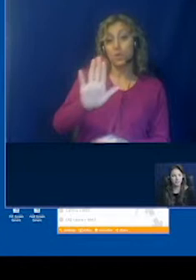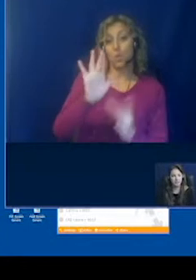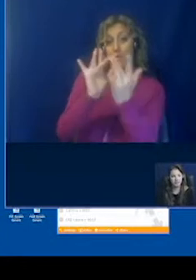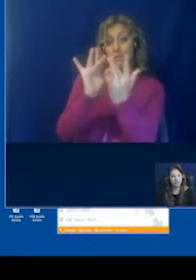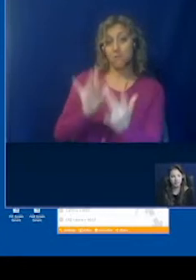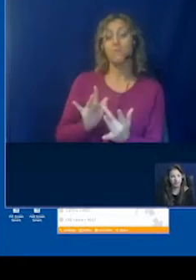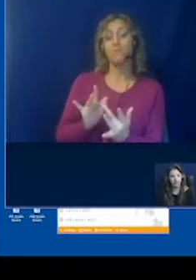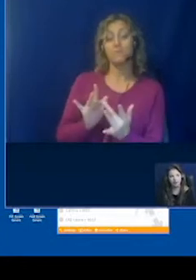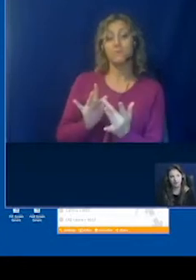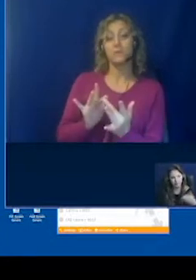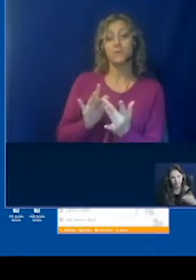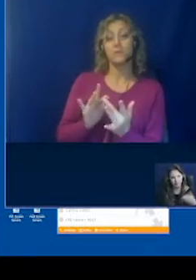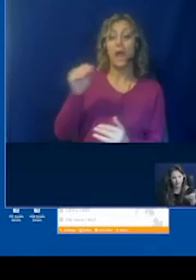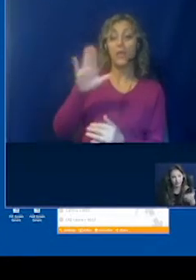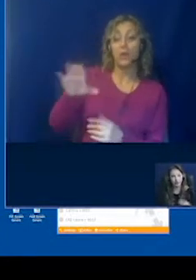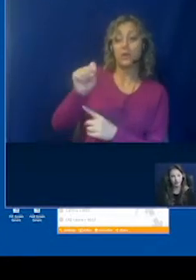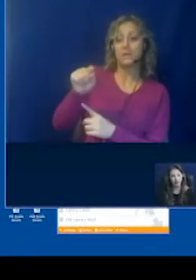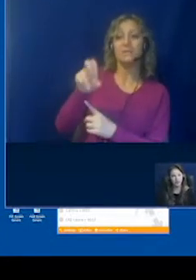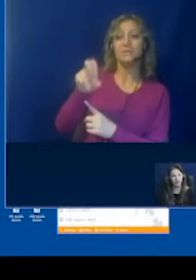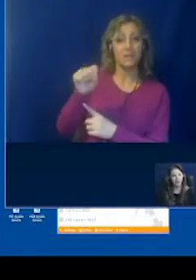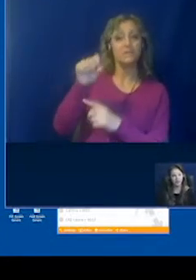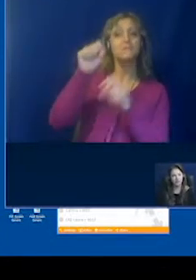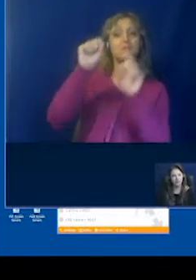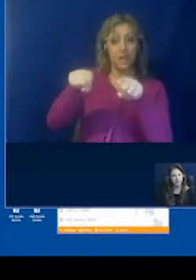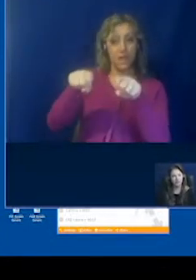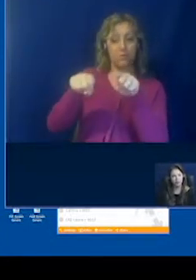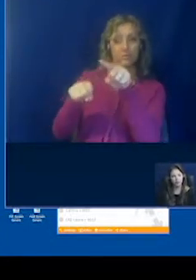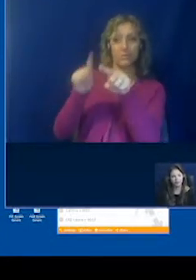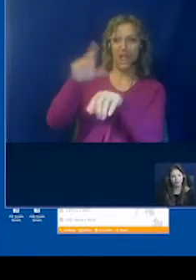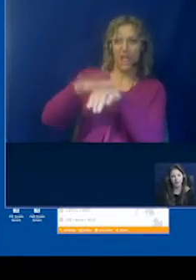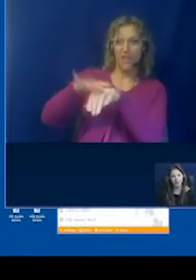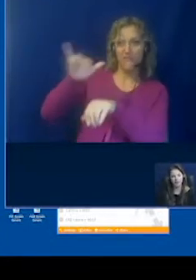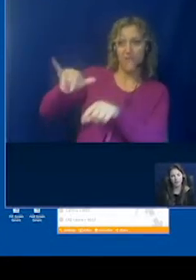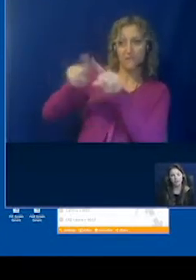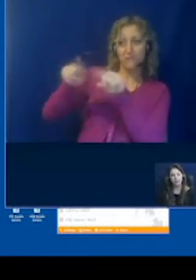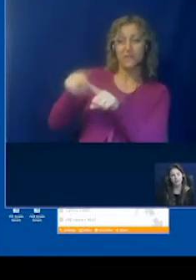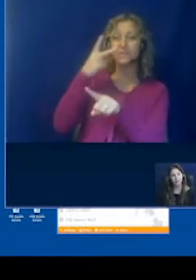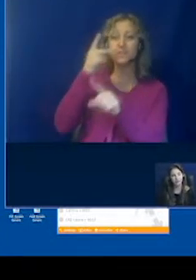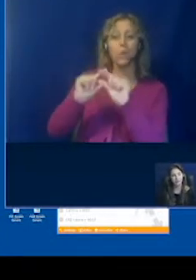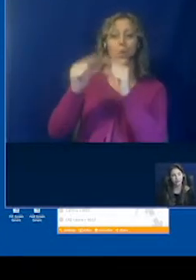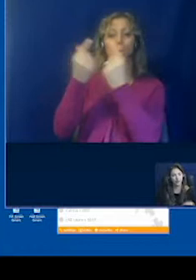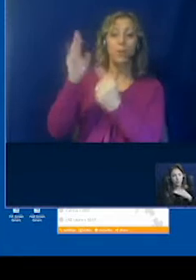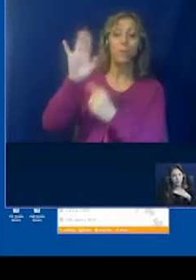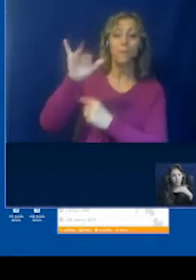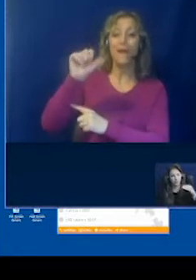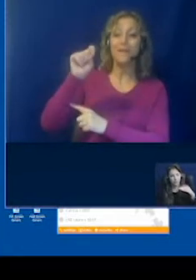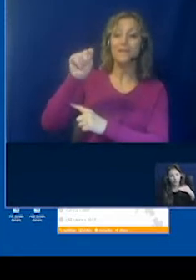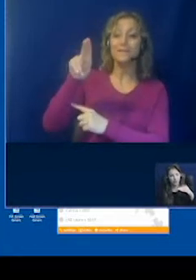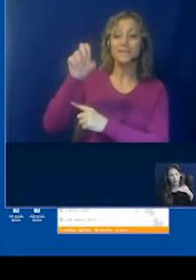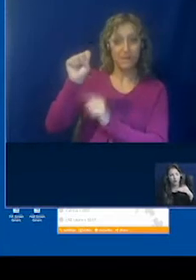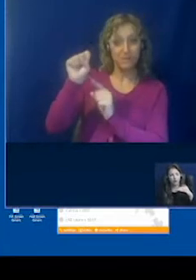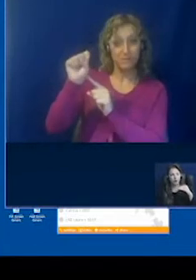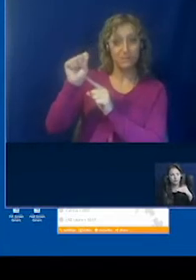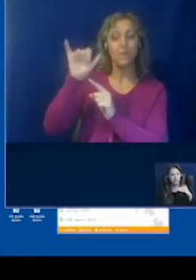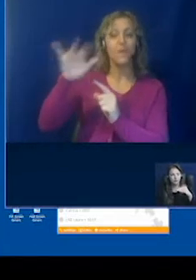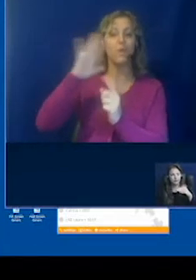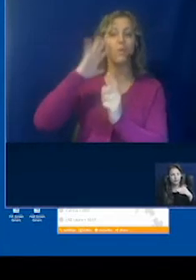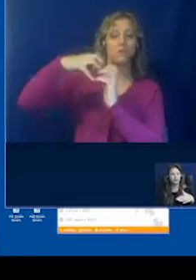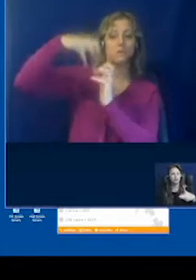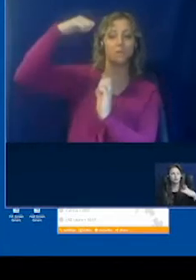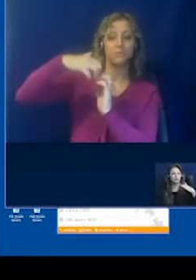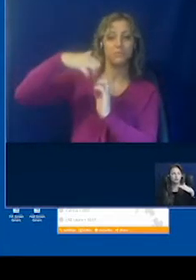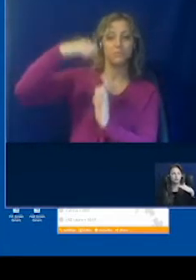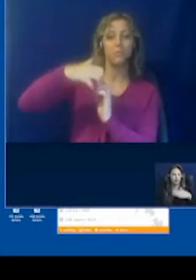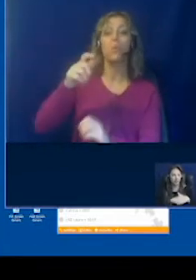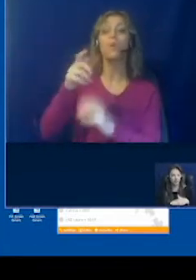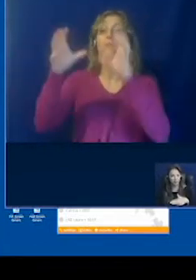their status, you can come to this area. If you click on group by status, it will separate those who are logged in and